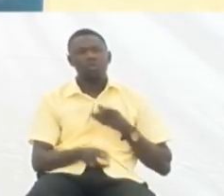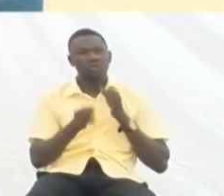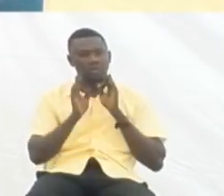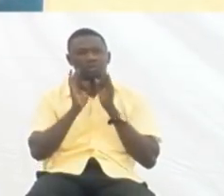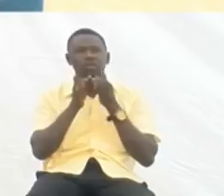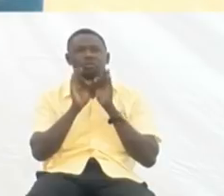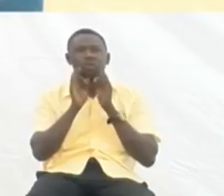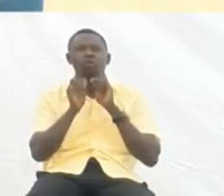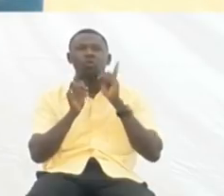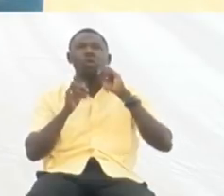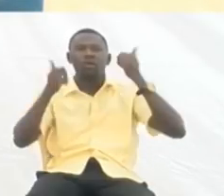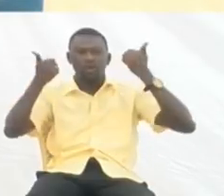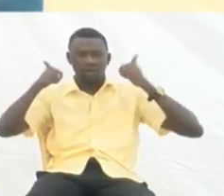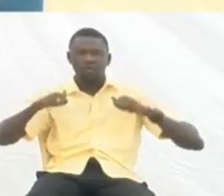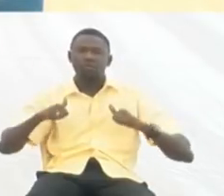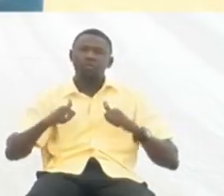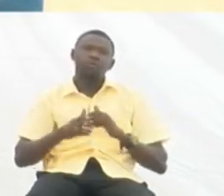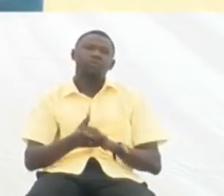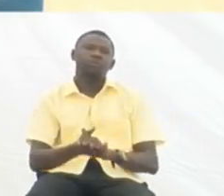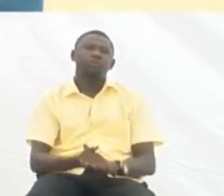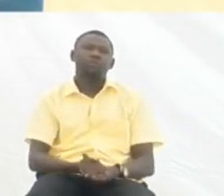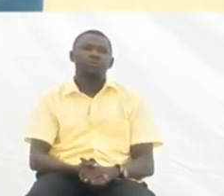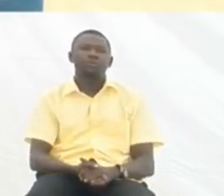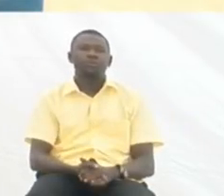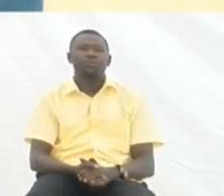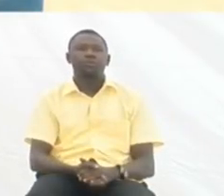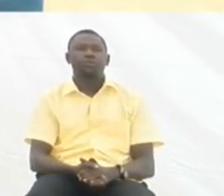there. We narrated to them what